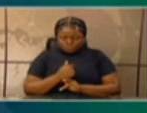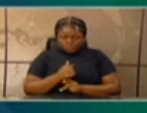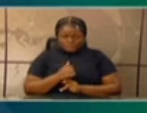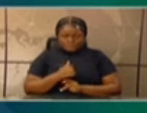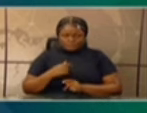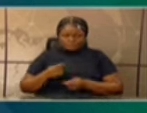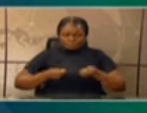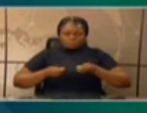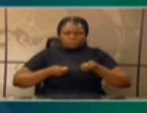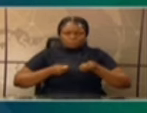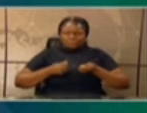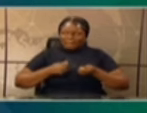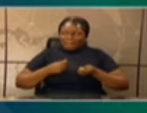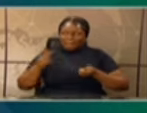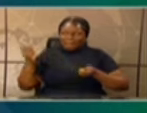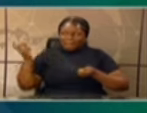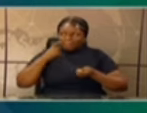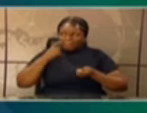Ebusia,